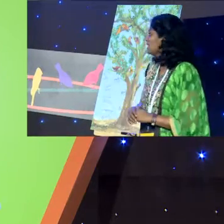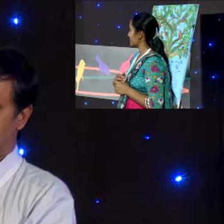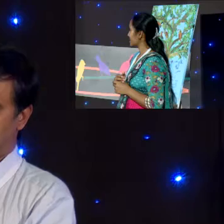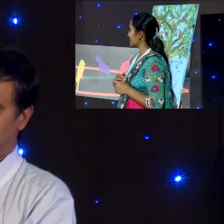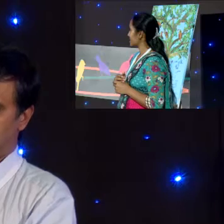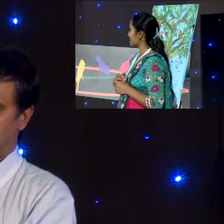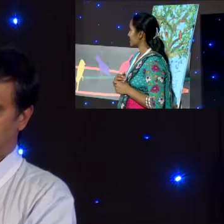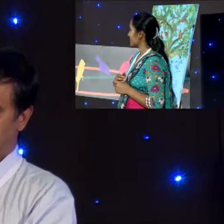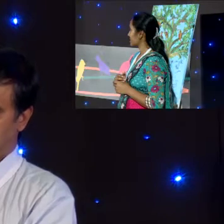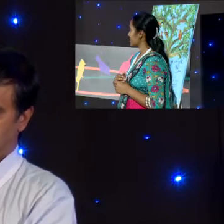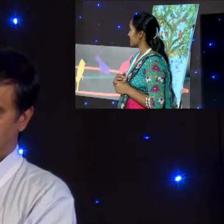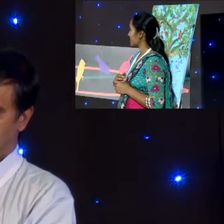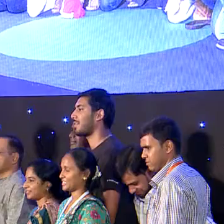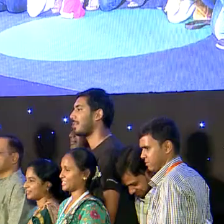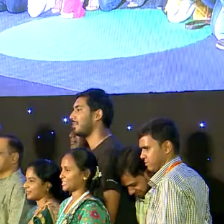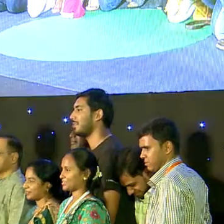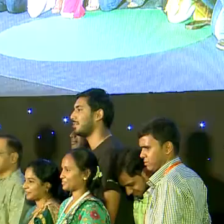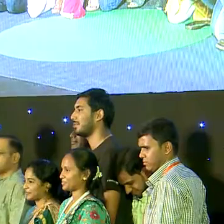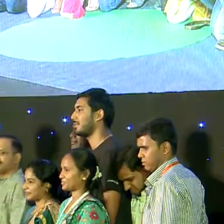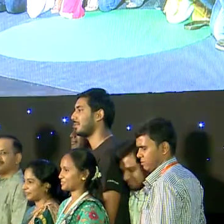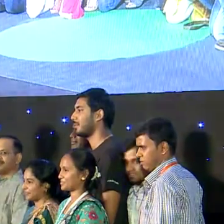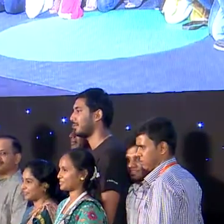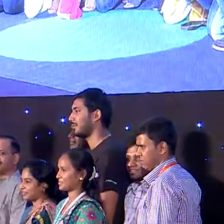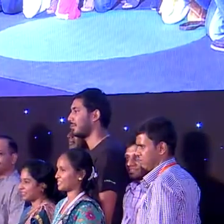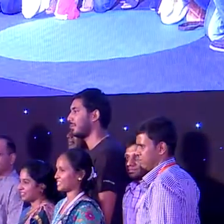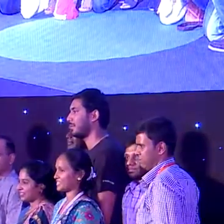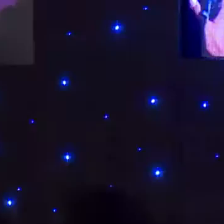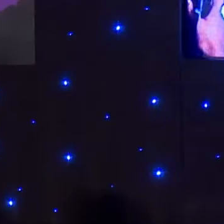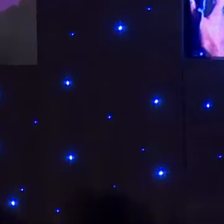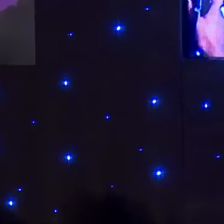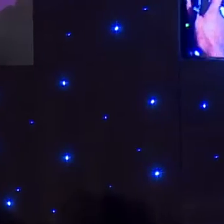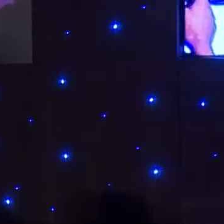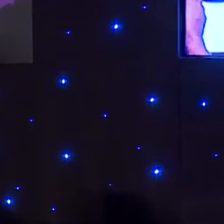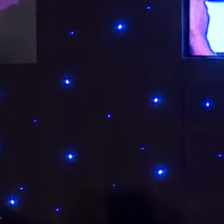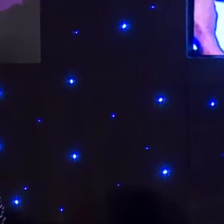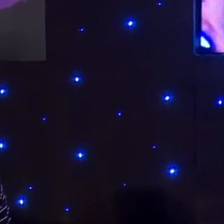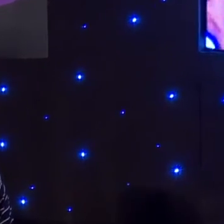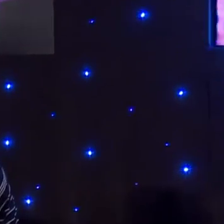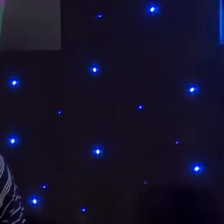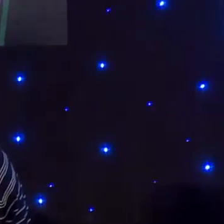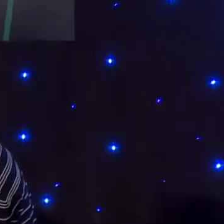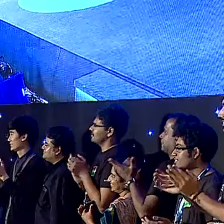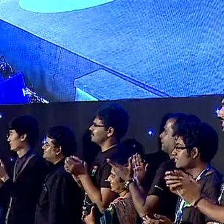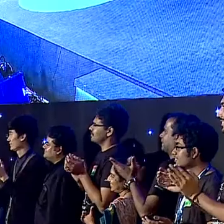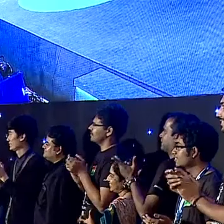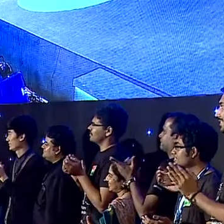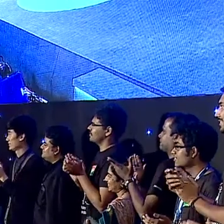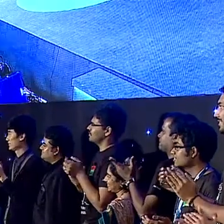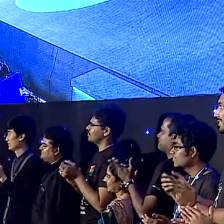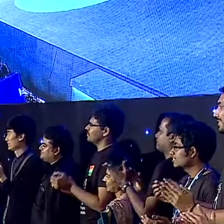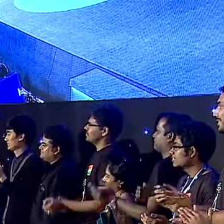evening, full of happiness. And this is what inclusion does. Inclusion is